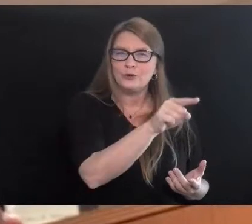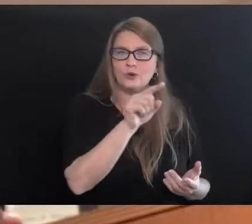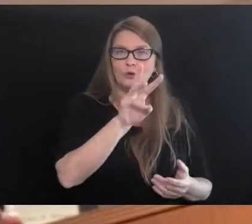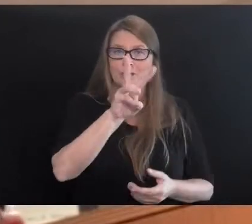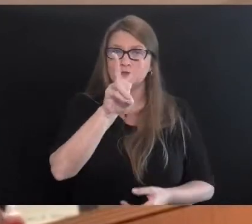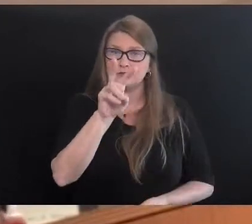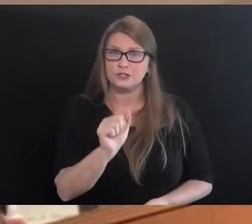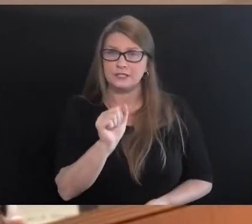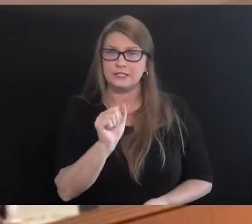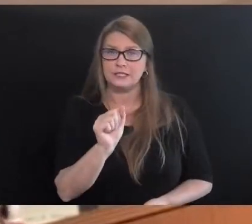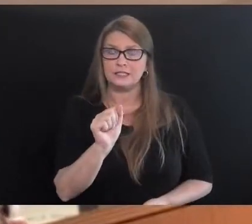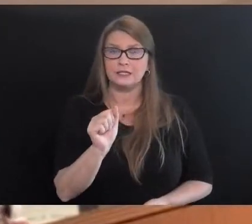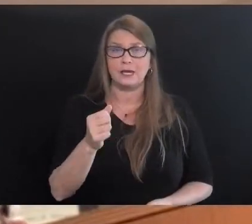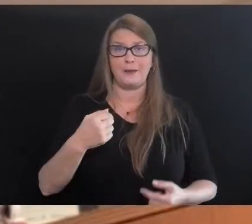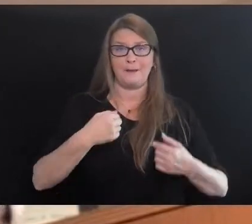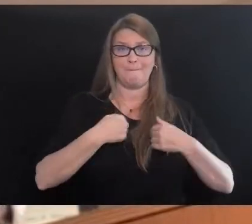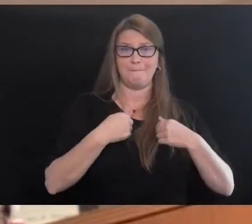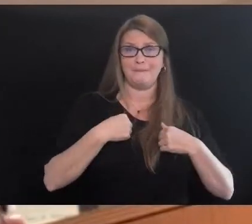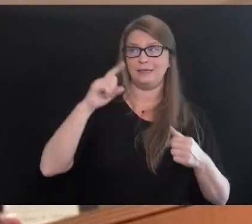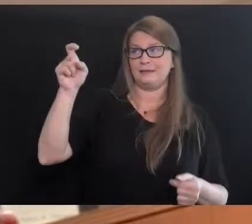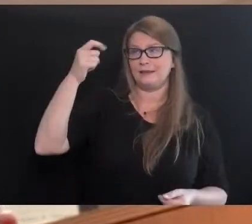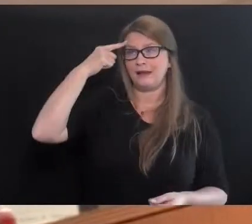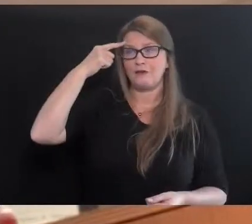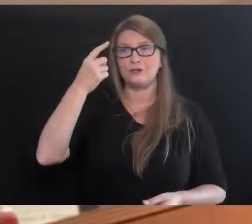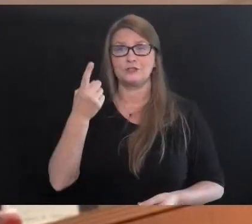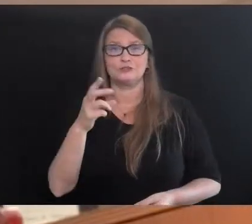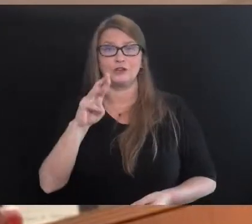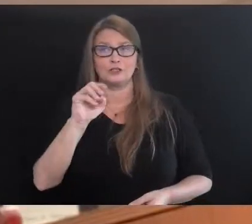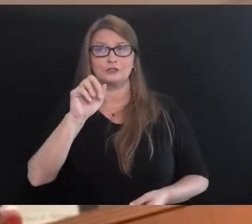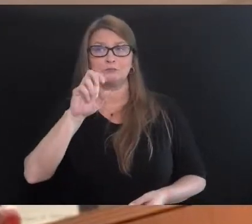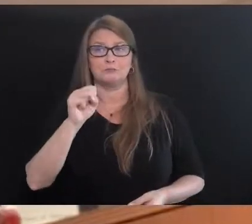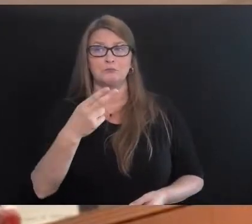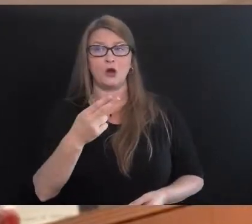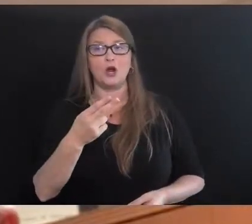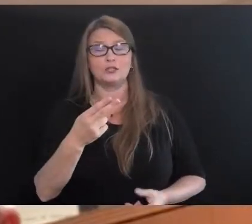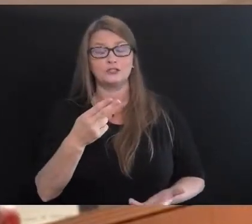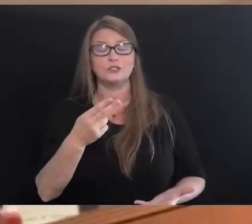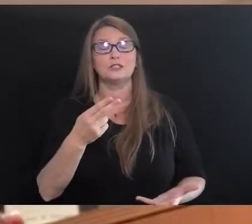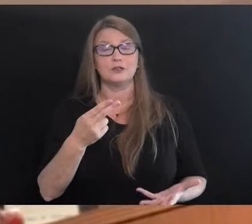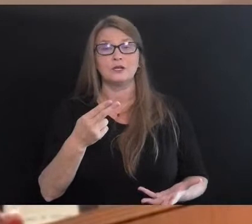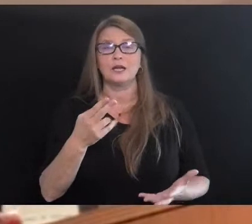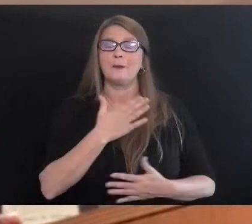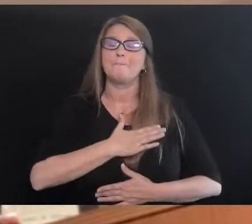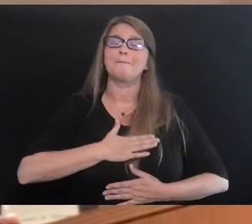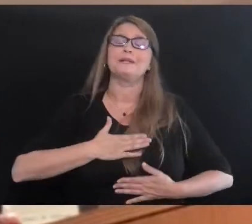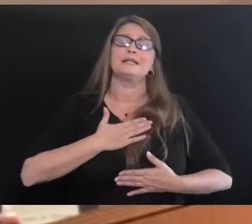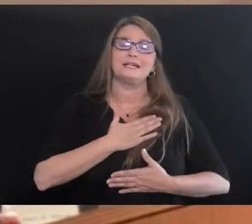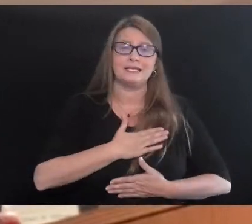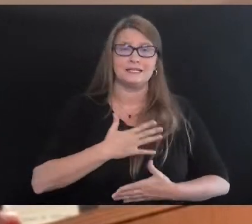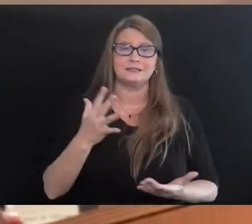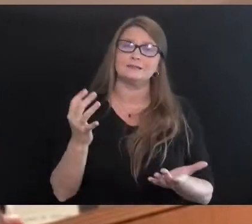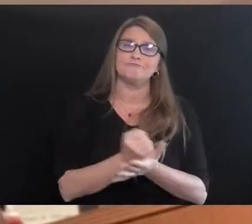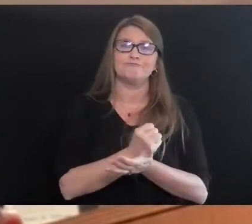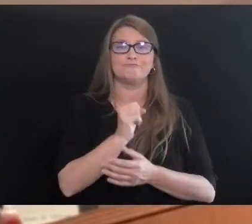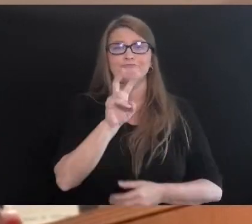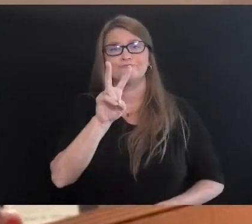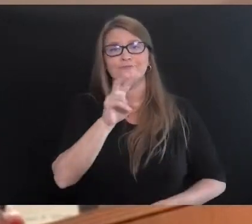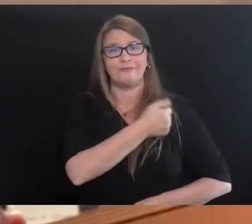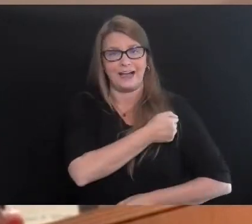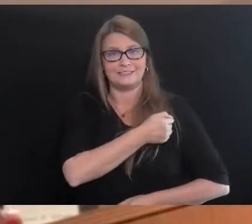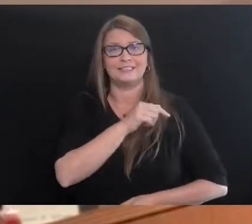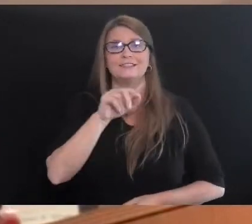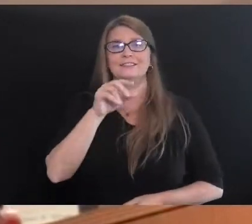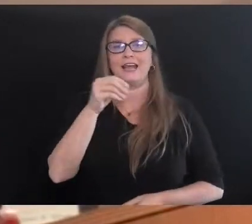Governor Justice and Dr. Marsh point out, as well as the rest of our team, please get vaccinated and please